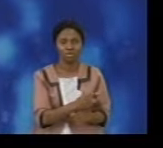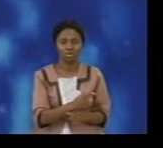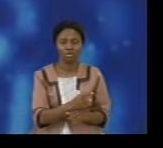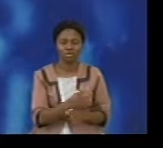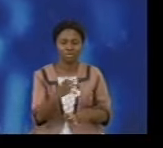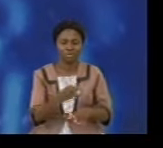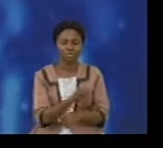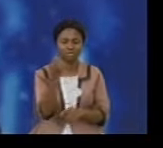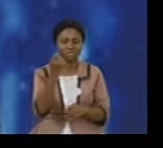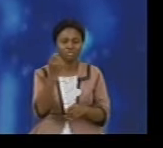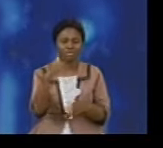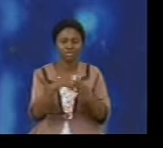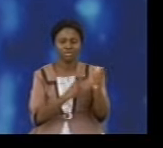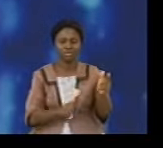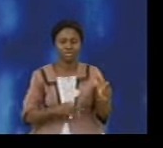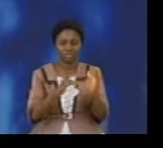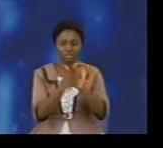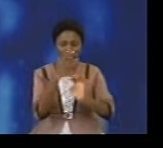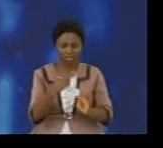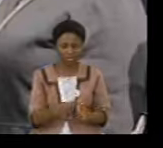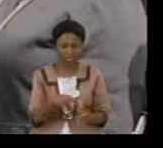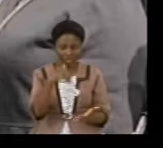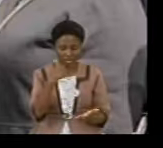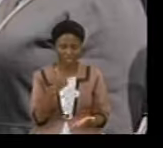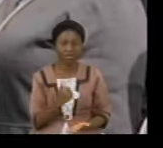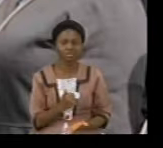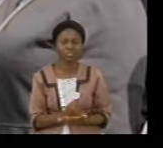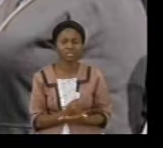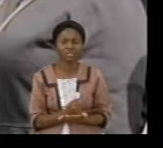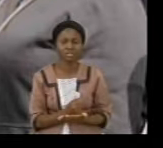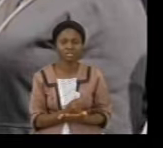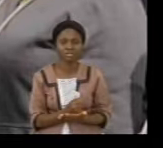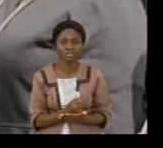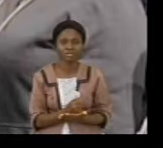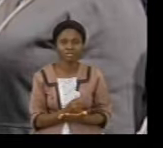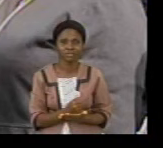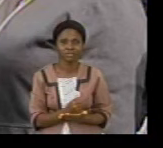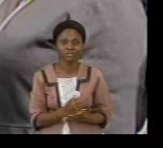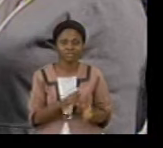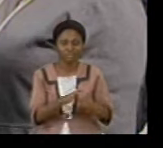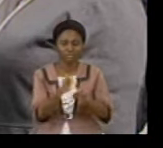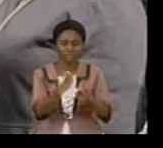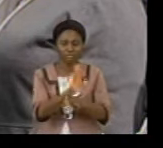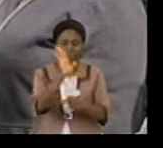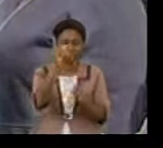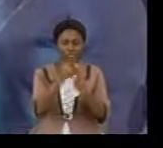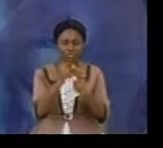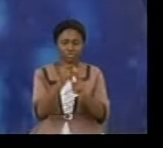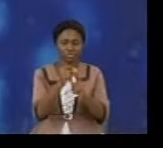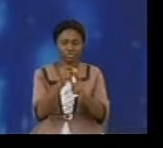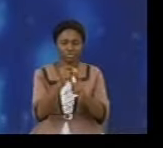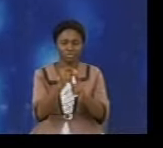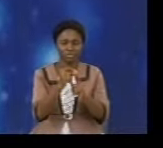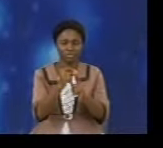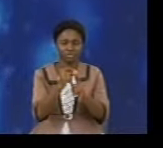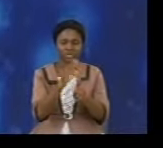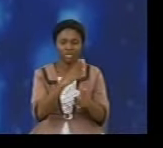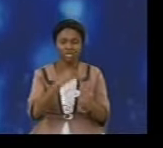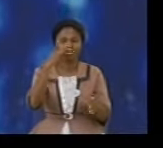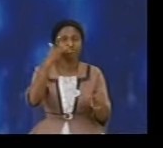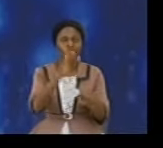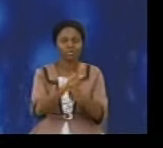triumphant in the Lord in Jesus' name. Amen. Fulfill your word and your promise in